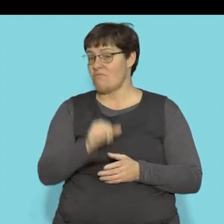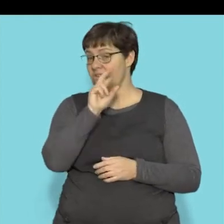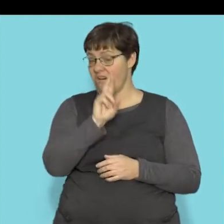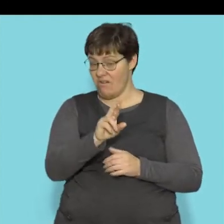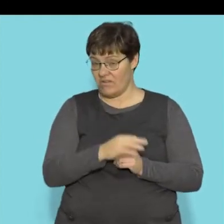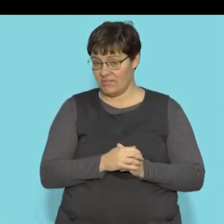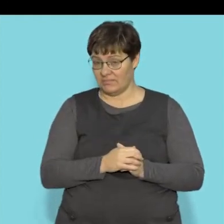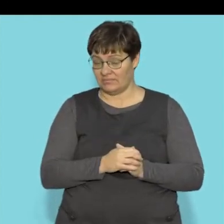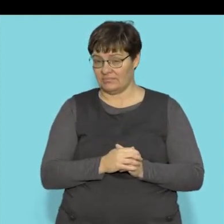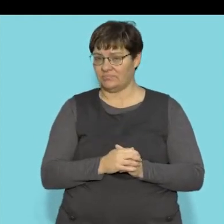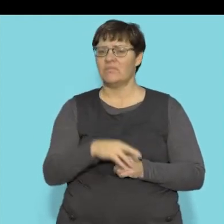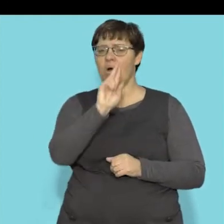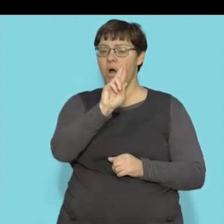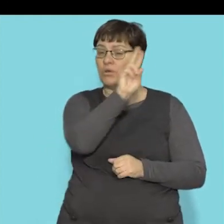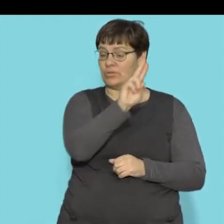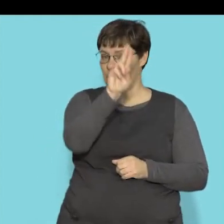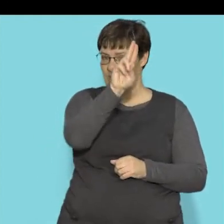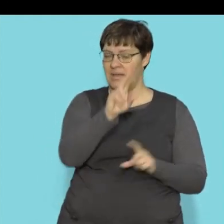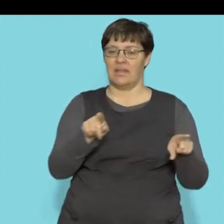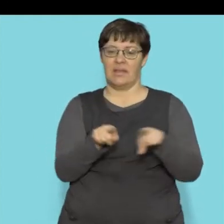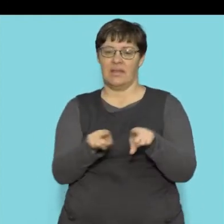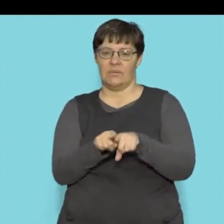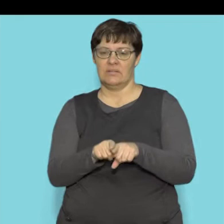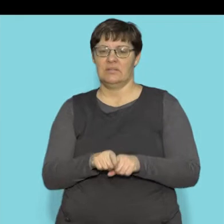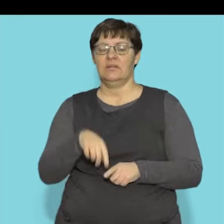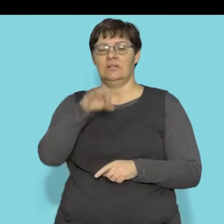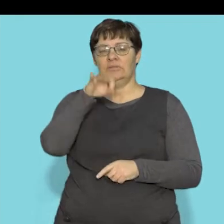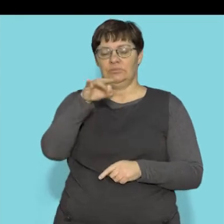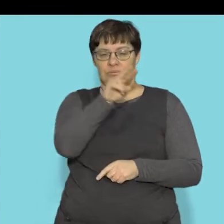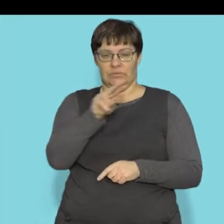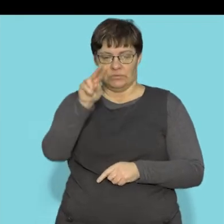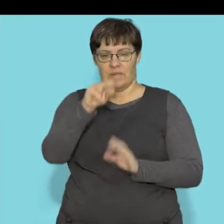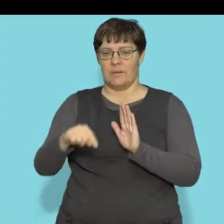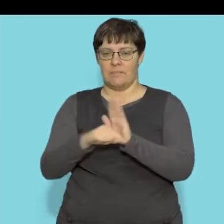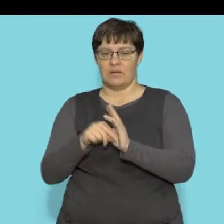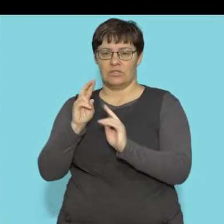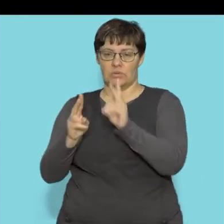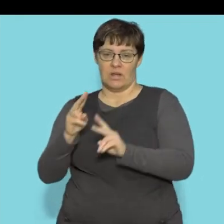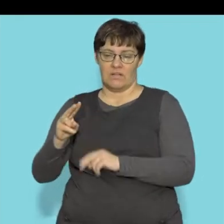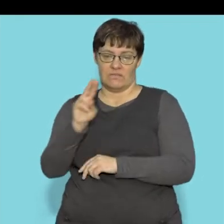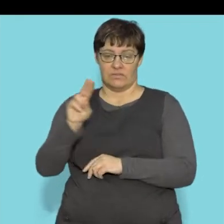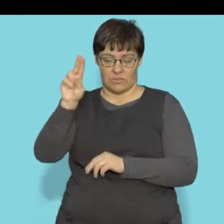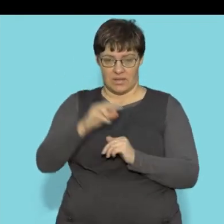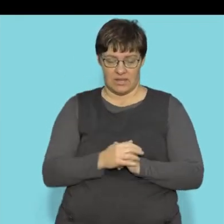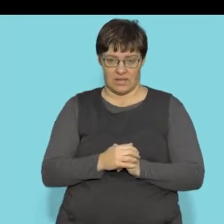calculate r. We know that r squared will be equal to 13 squared minus